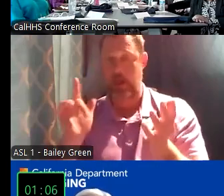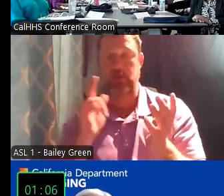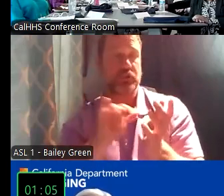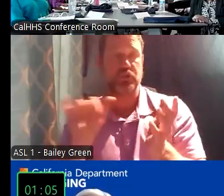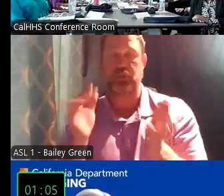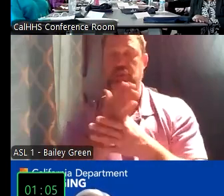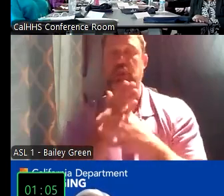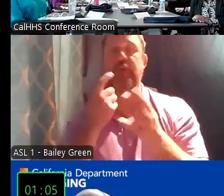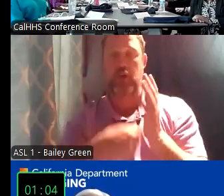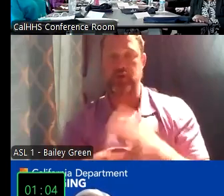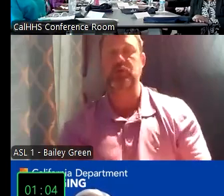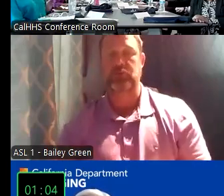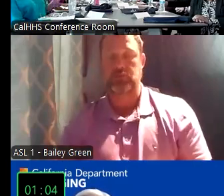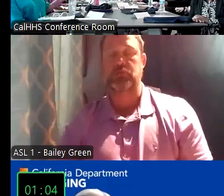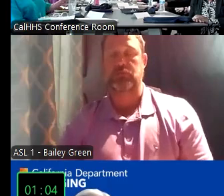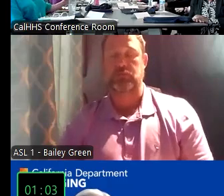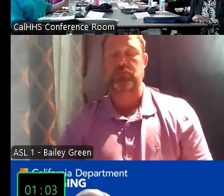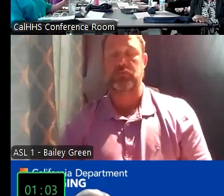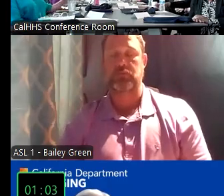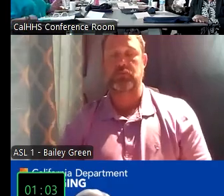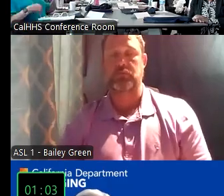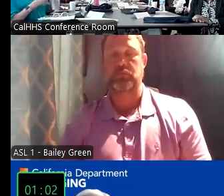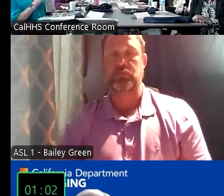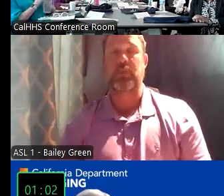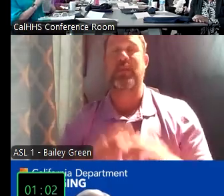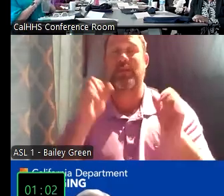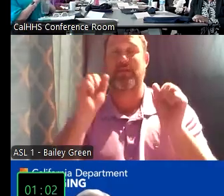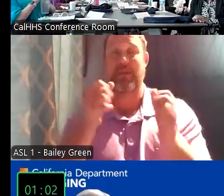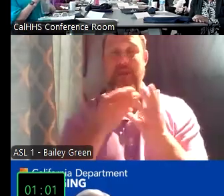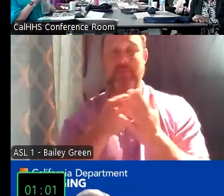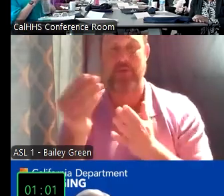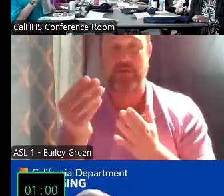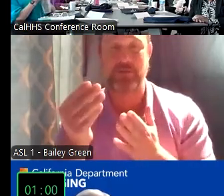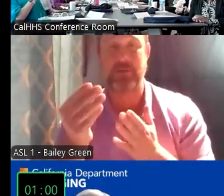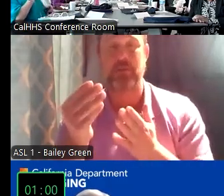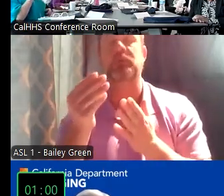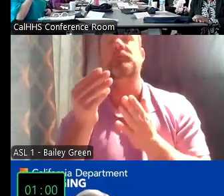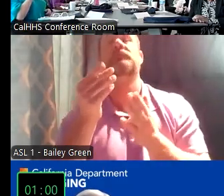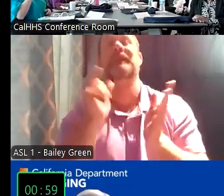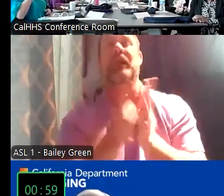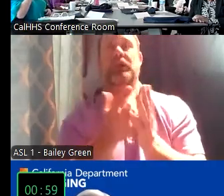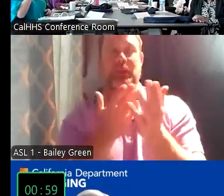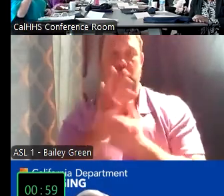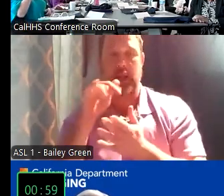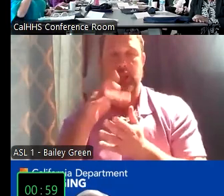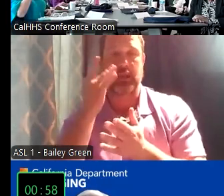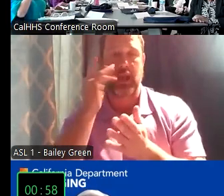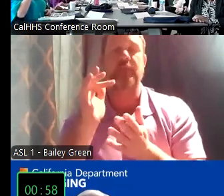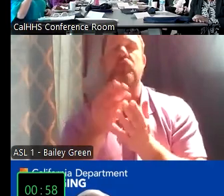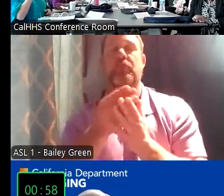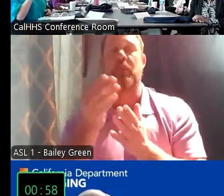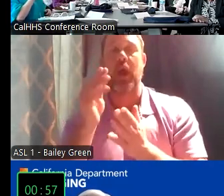of cost. The fact that they can purchase, there is a guarantee right in California to buy a